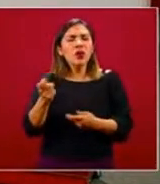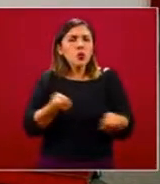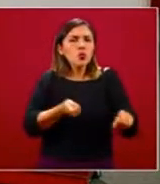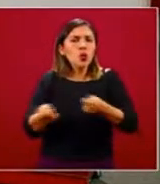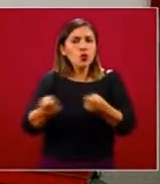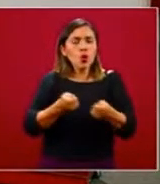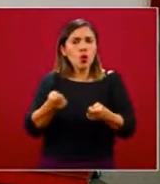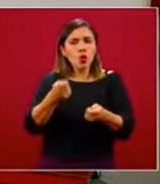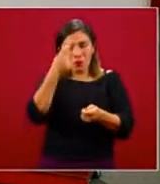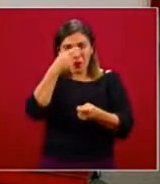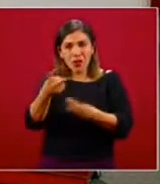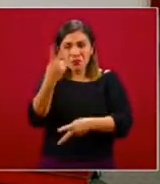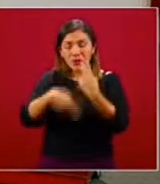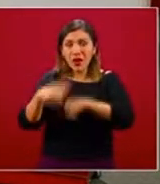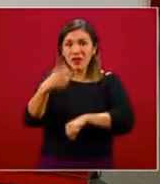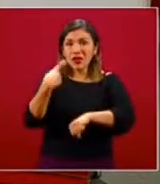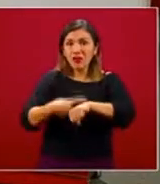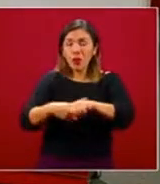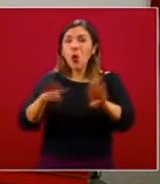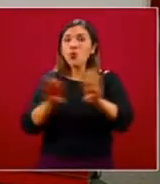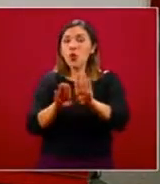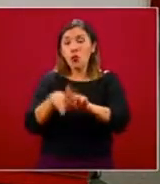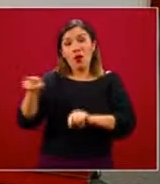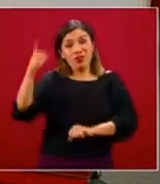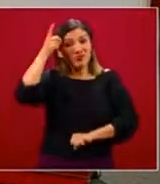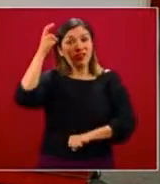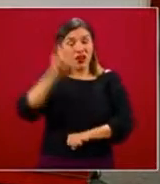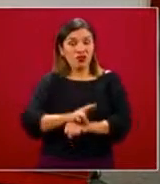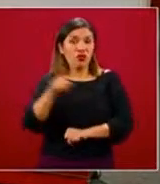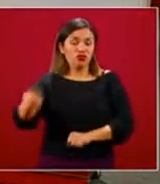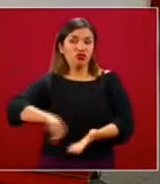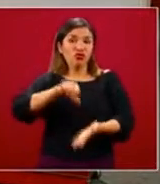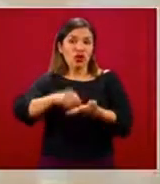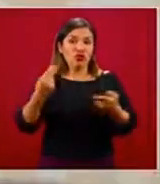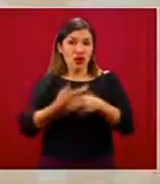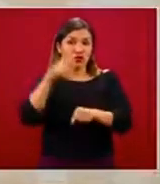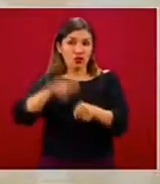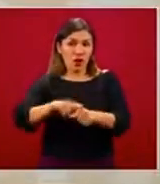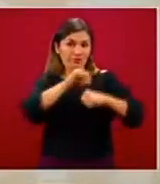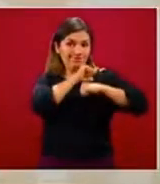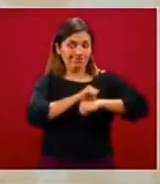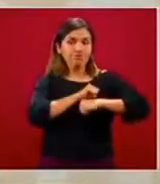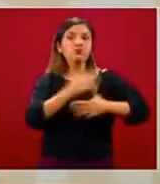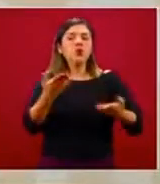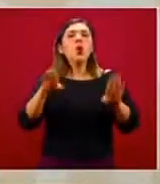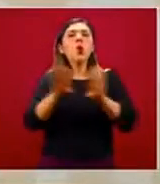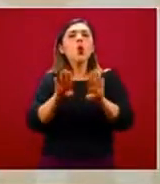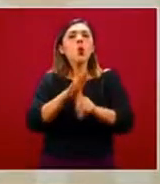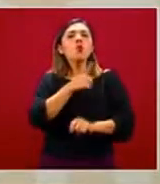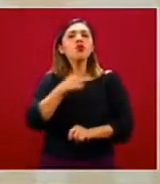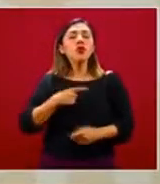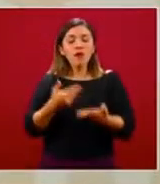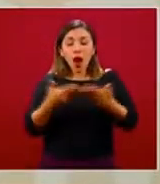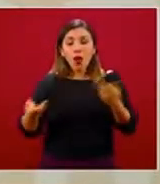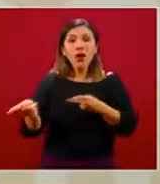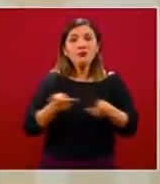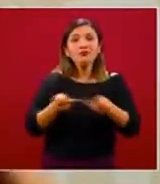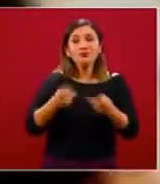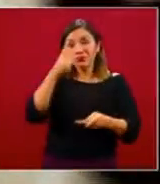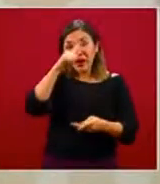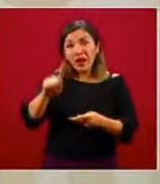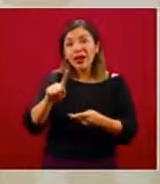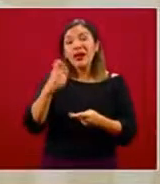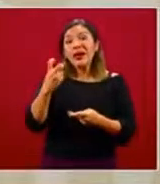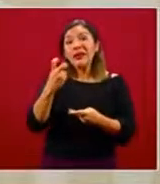It's because it's rain season, and so mosquitoes are starting to appear even more so. So